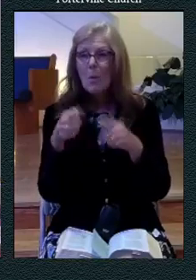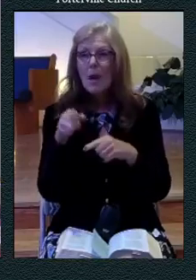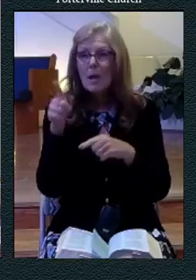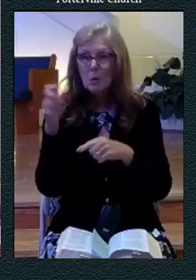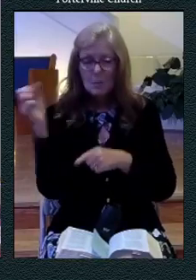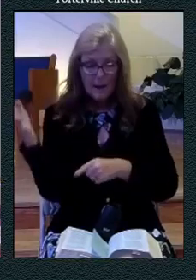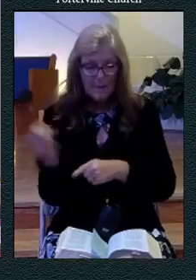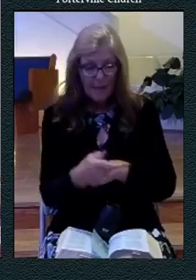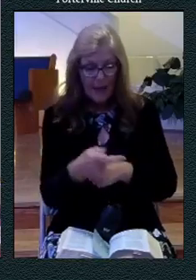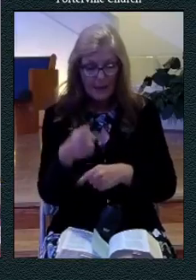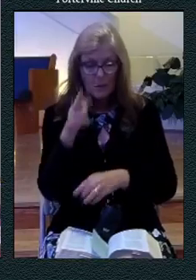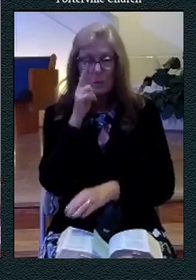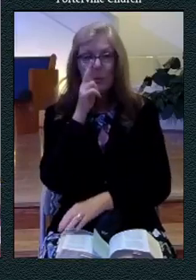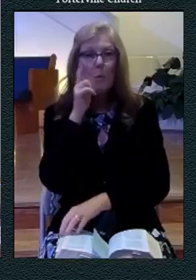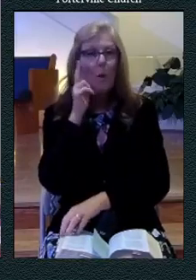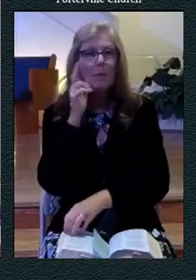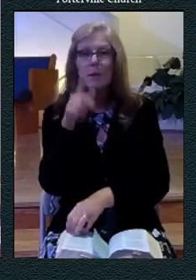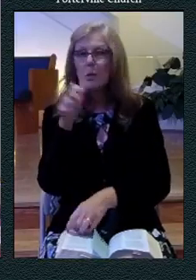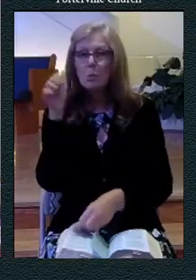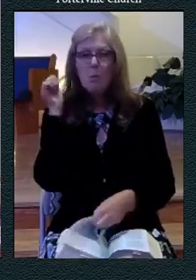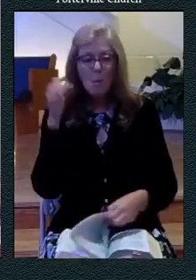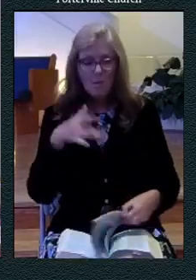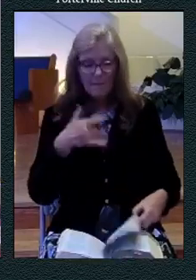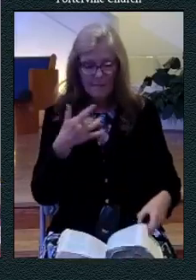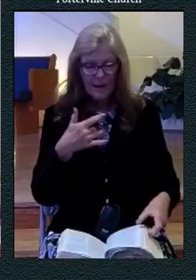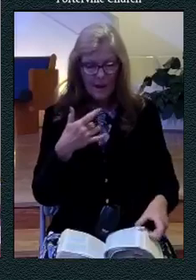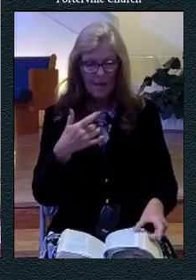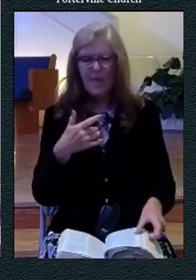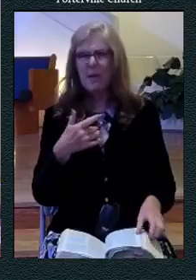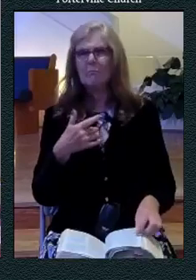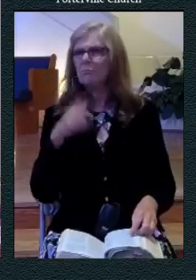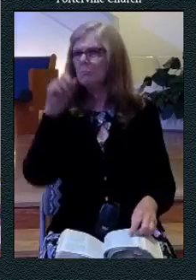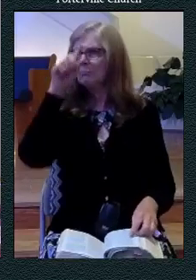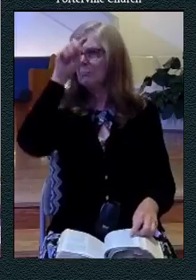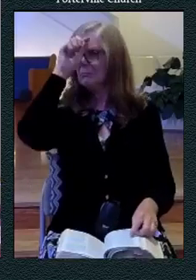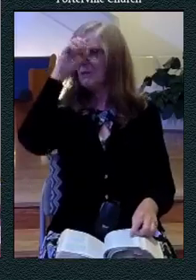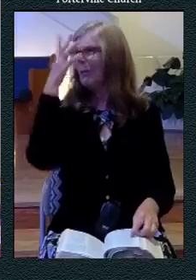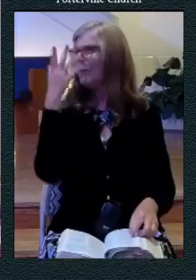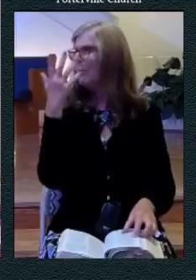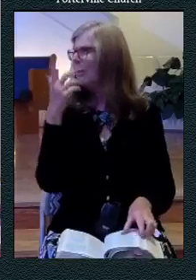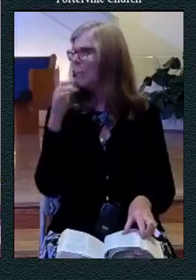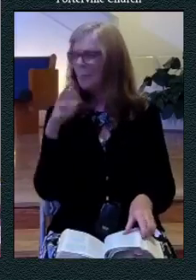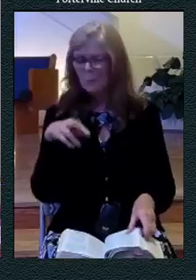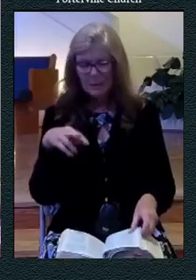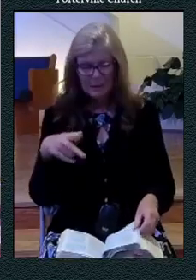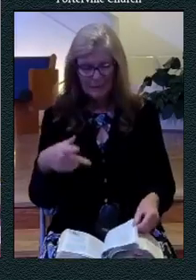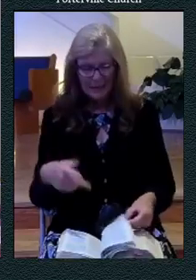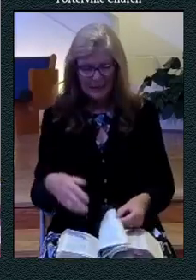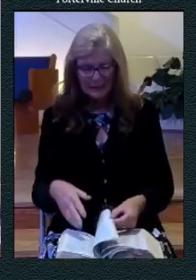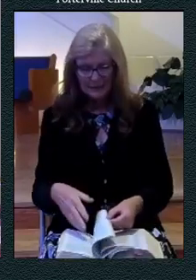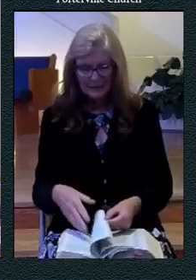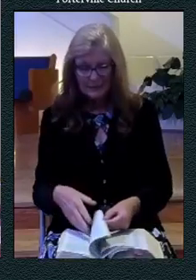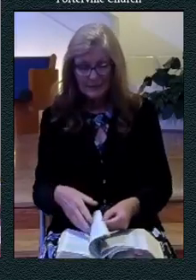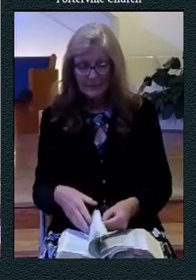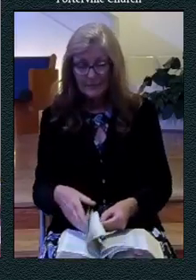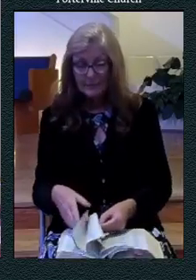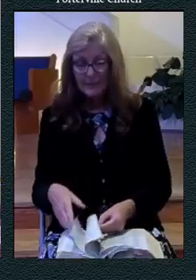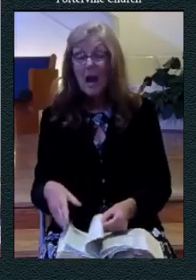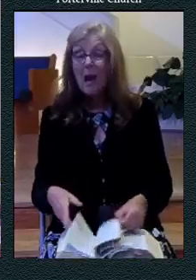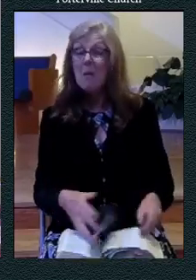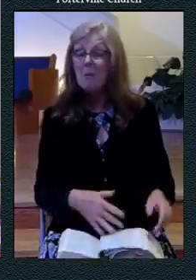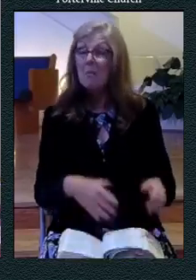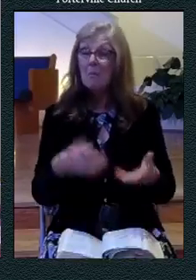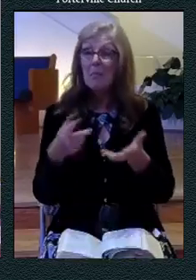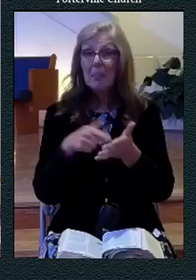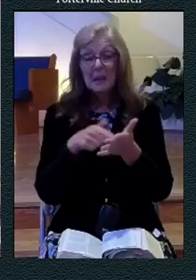later, you don't feel lost or half assured about what it's saying. You say, I know what it's saying. This is what it speaks to me. This is what it's